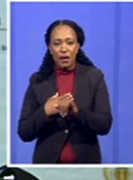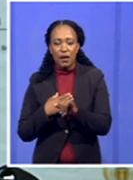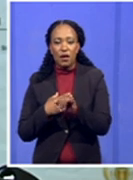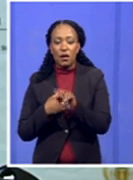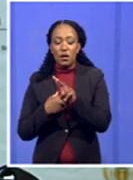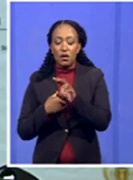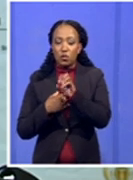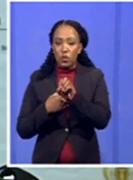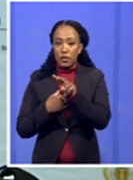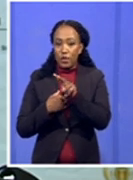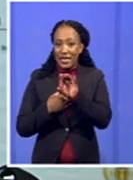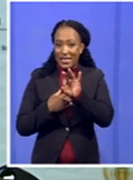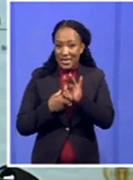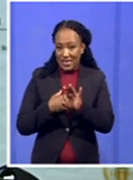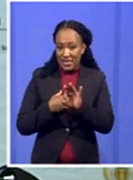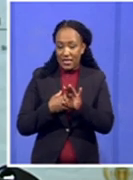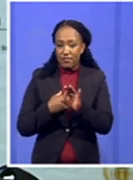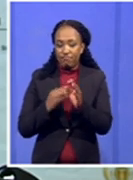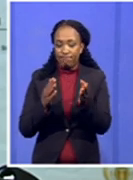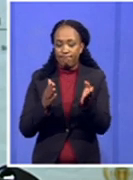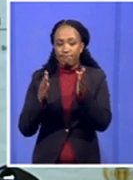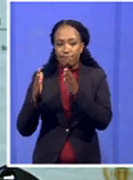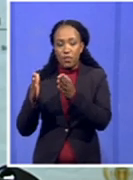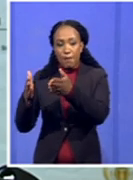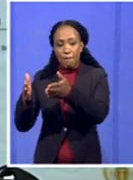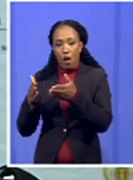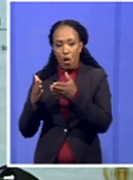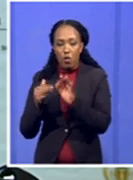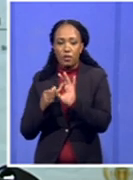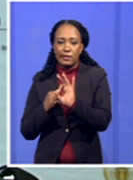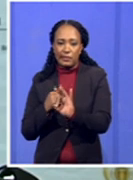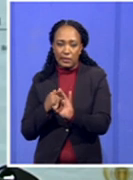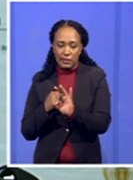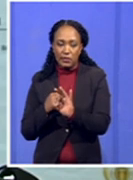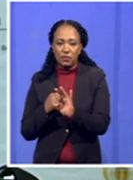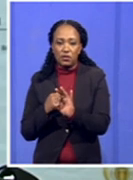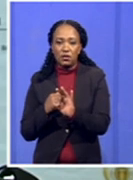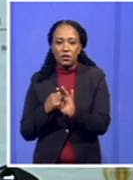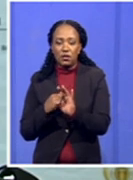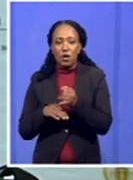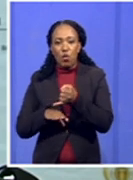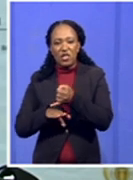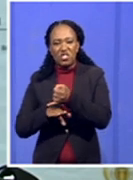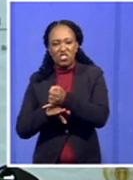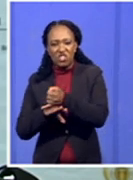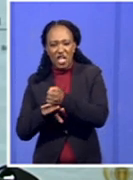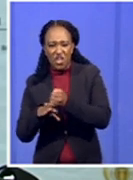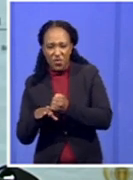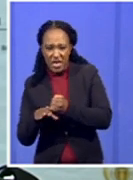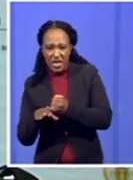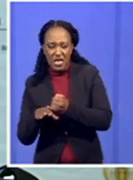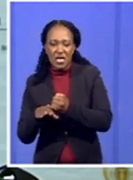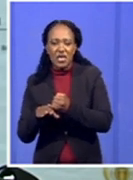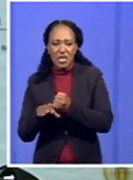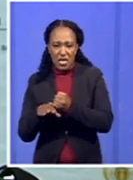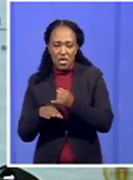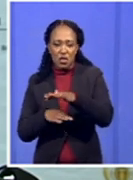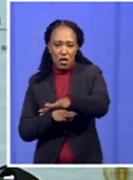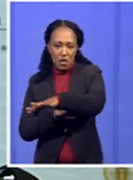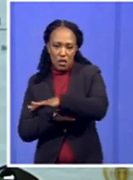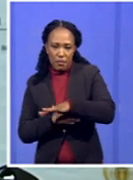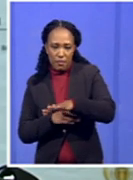2023. And then Block 3, which is mainly the surgery unit, surgery area, the